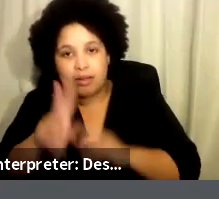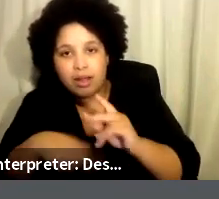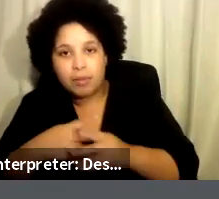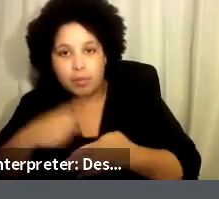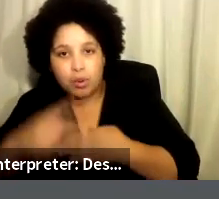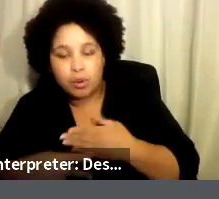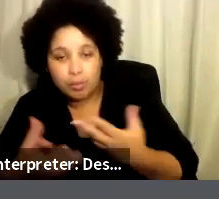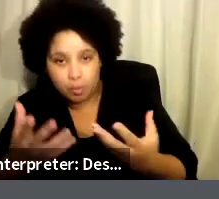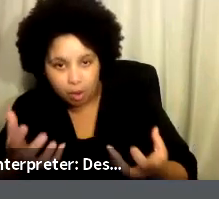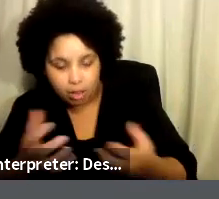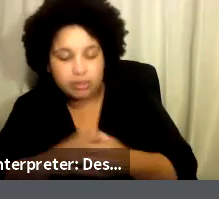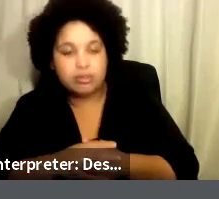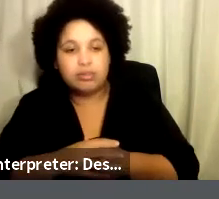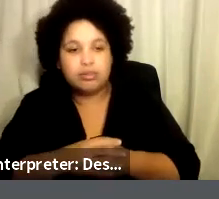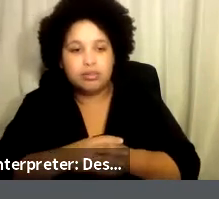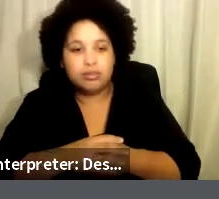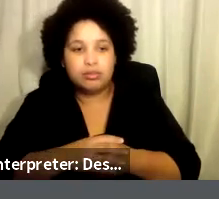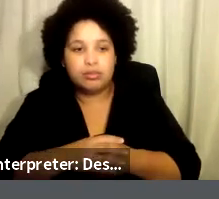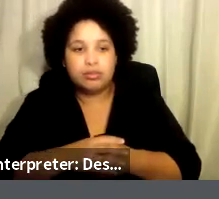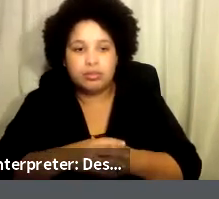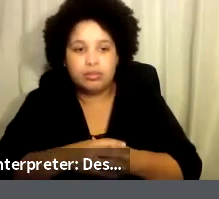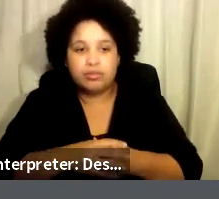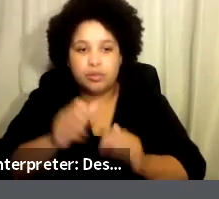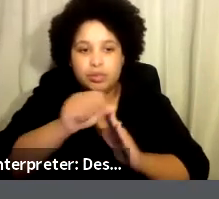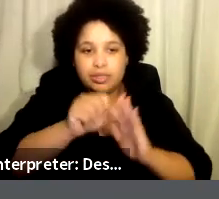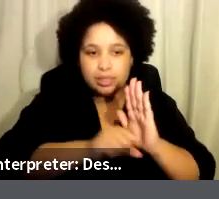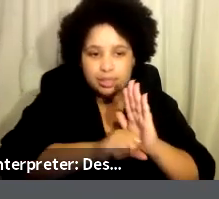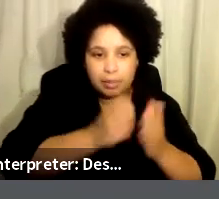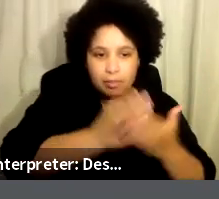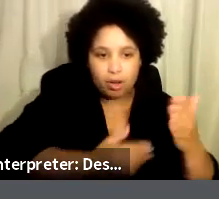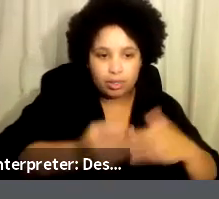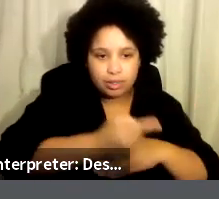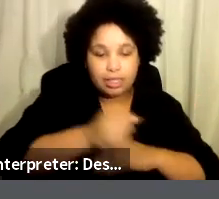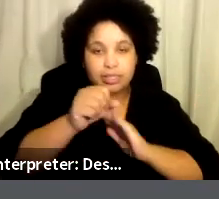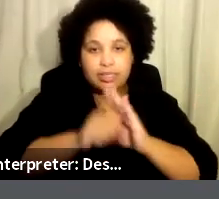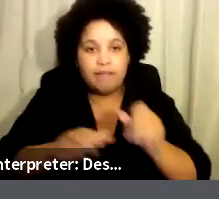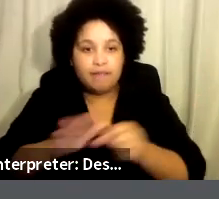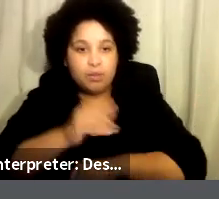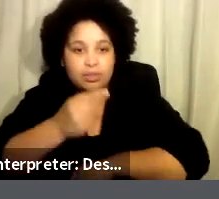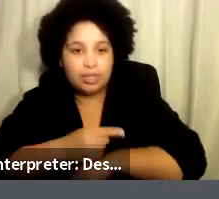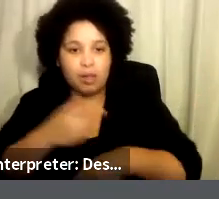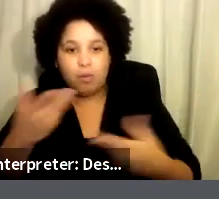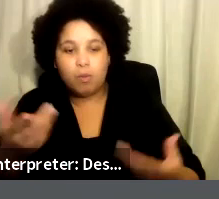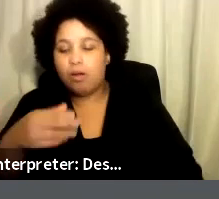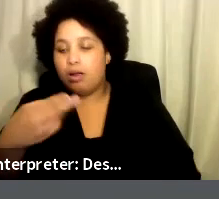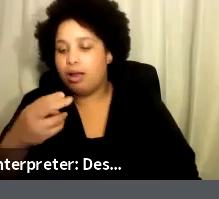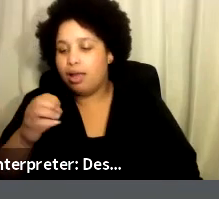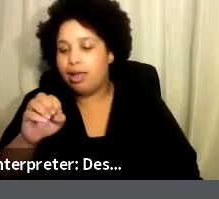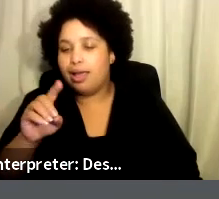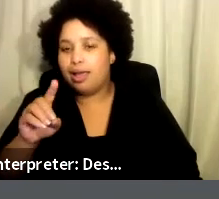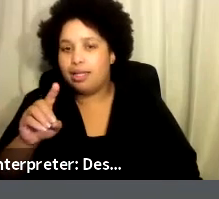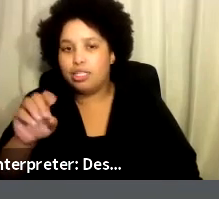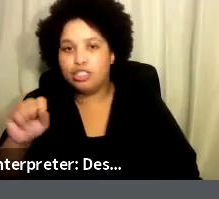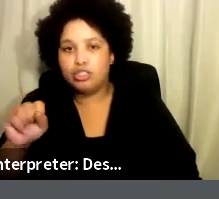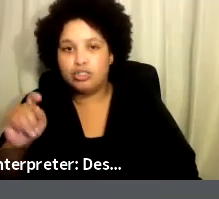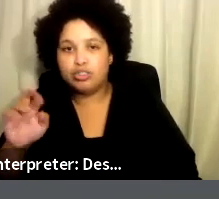want. You can mark if you want the state part day, the state full day, or the Head Start program. And you put here